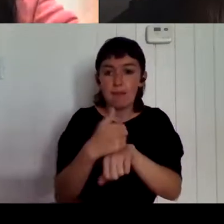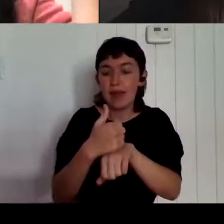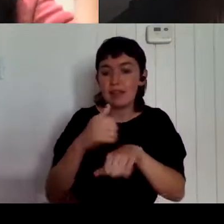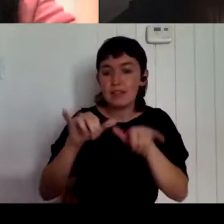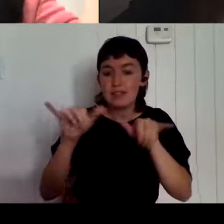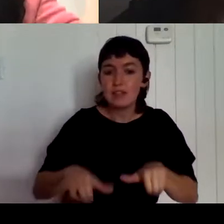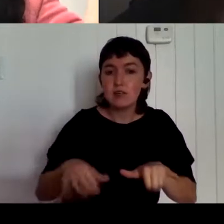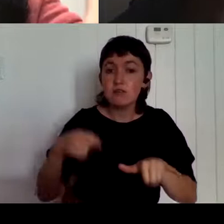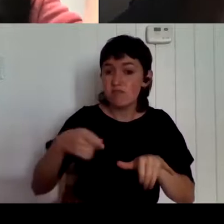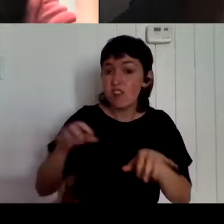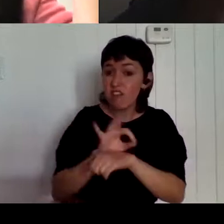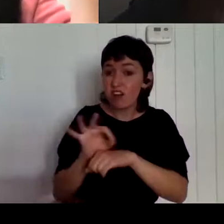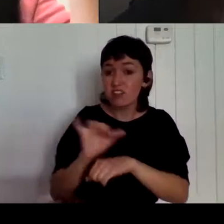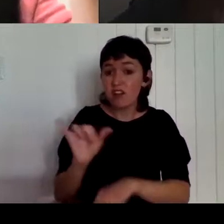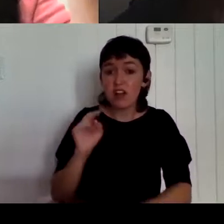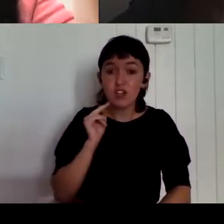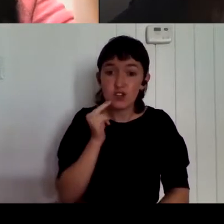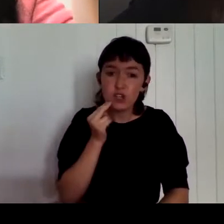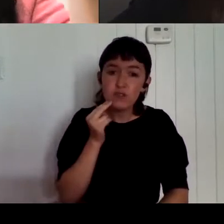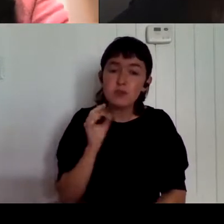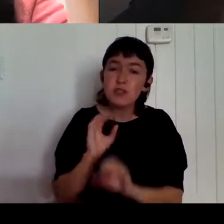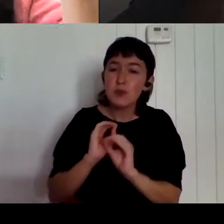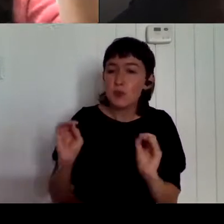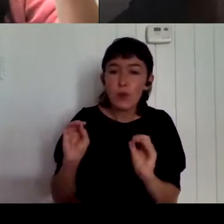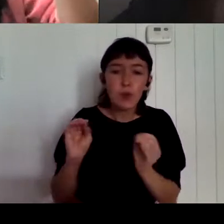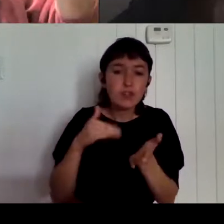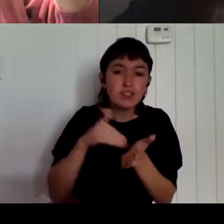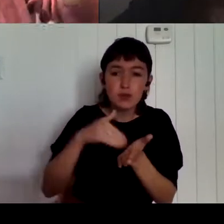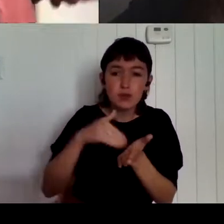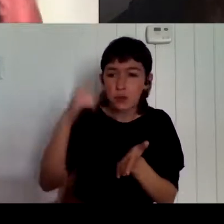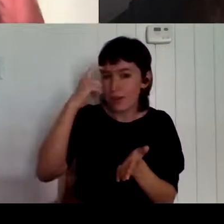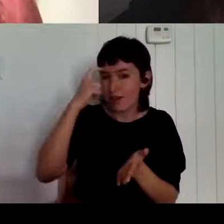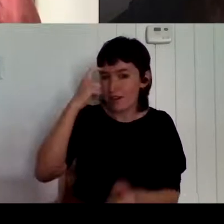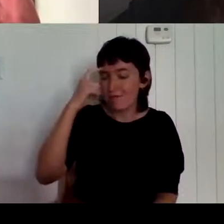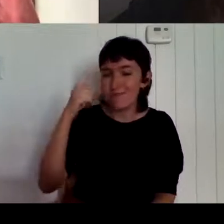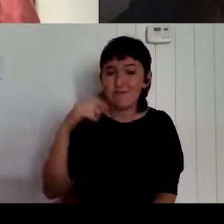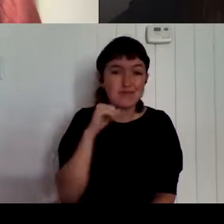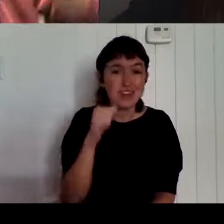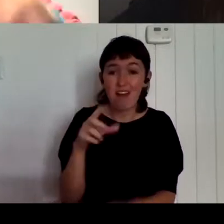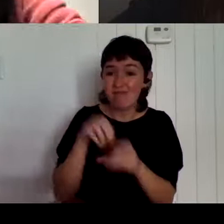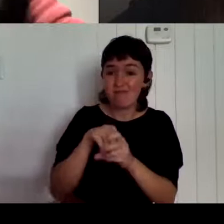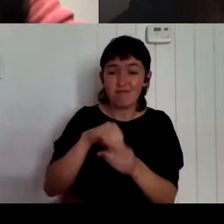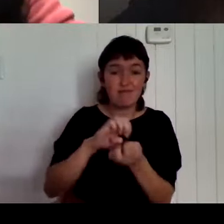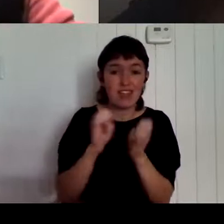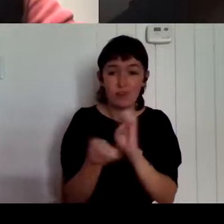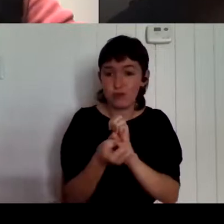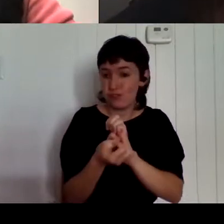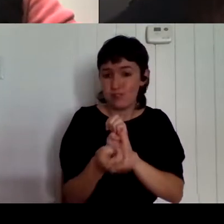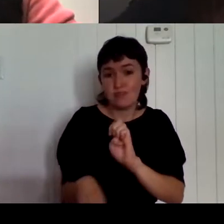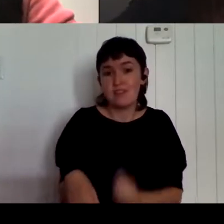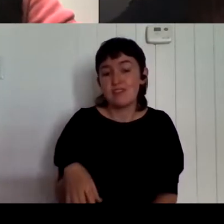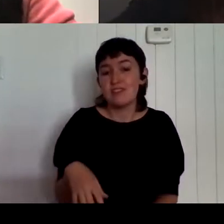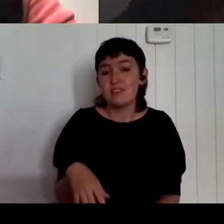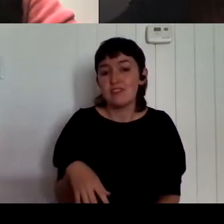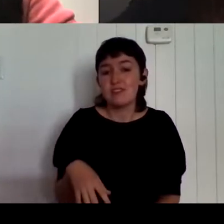nerves. There are nerves. There's just no central brain. They didn't evolve to have that. It's all diffuse. So if we were to look at,